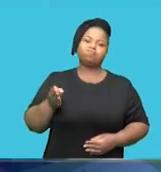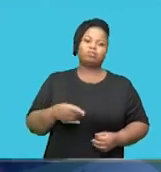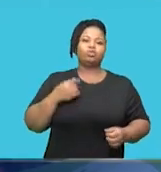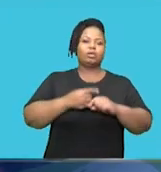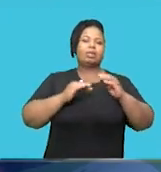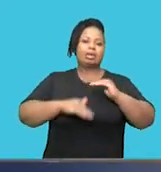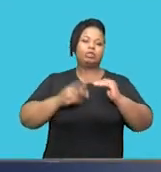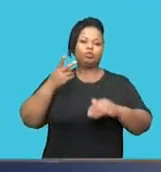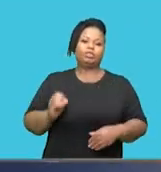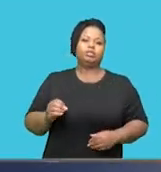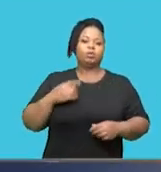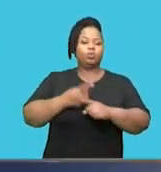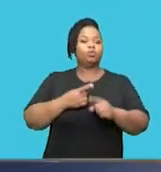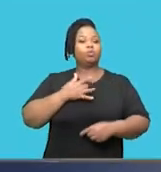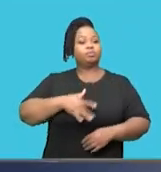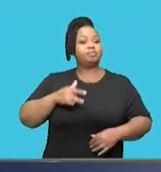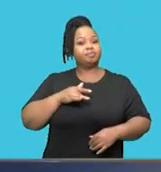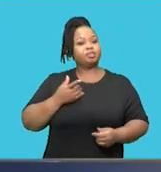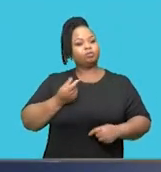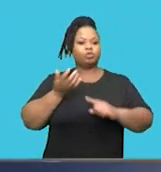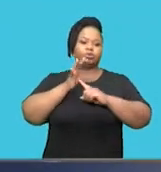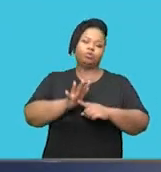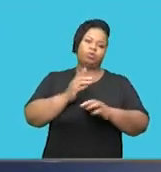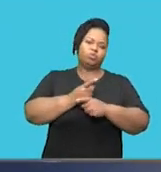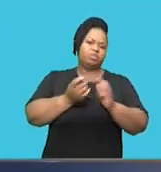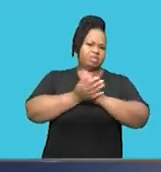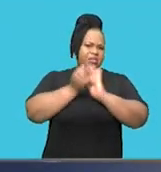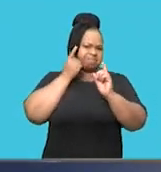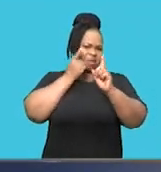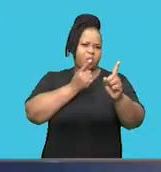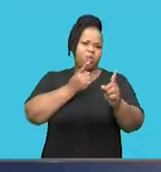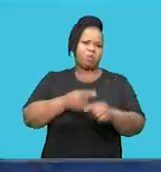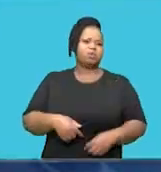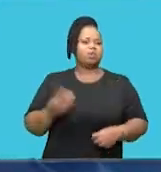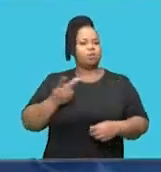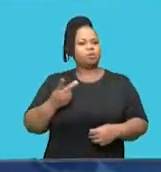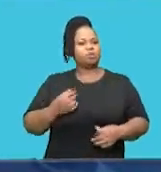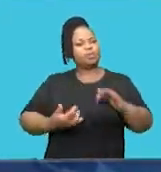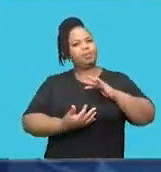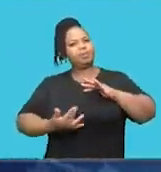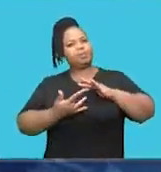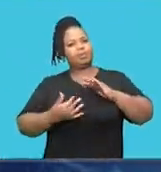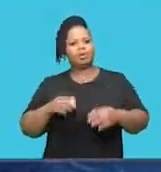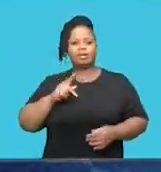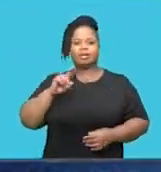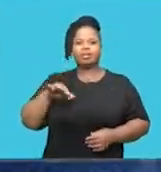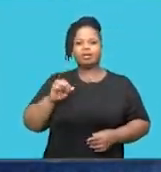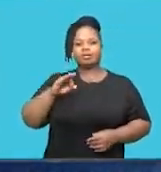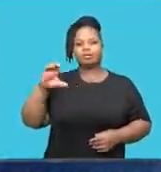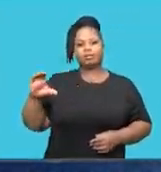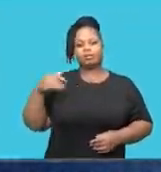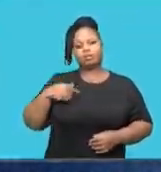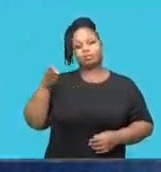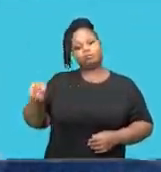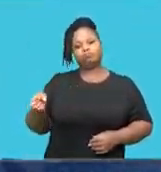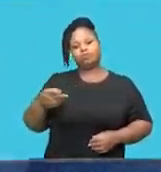under-20 Siphiwe Tshabalala tournament, eager to showcase their skill, determination, as well as unwavering spirits, Khenza FC stepped onto their